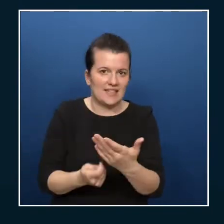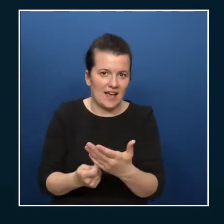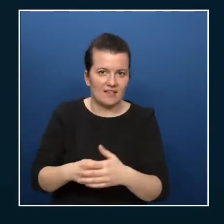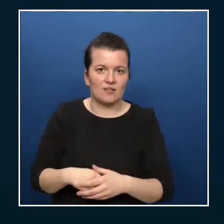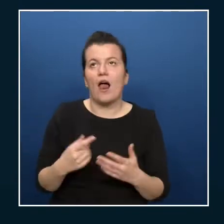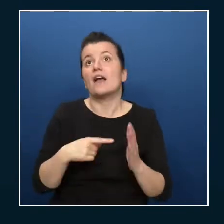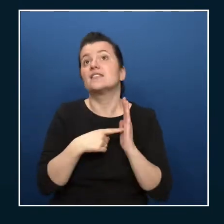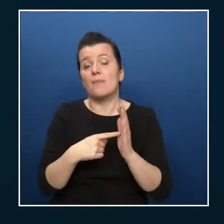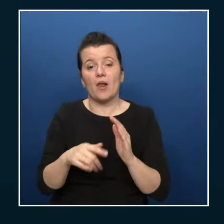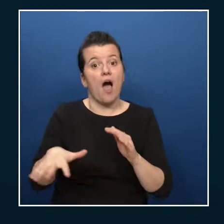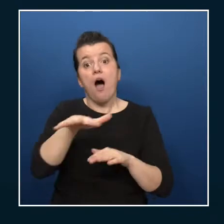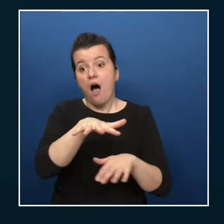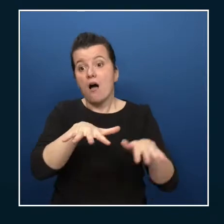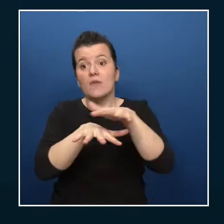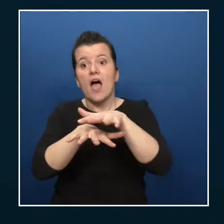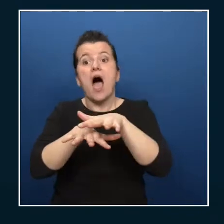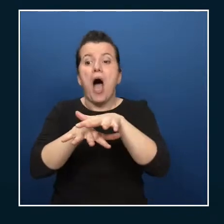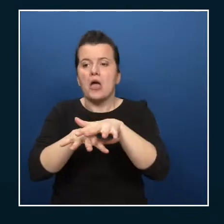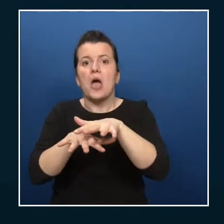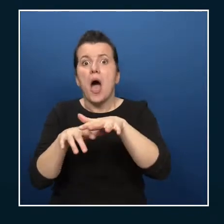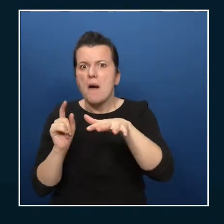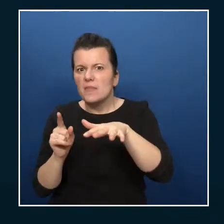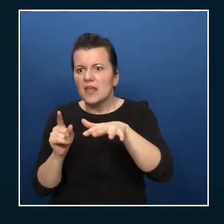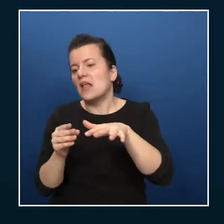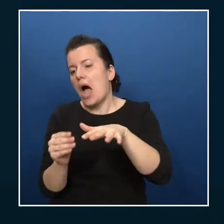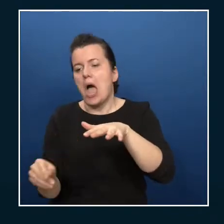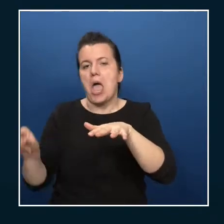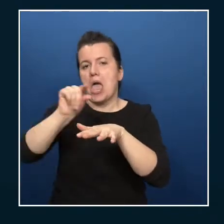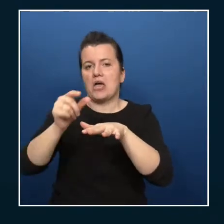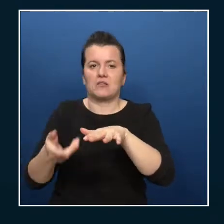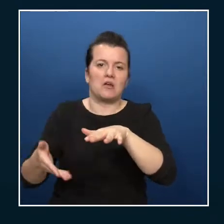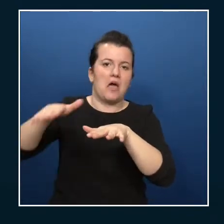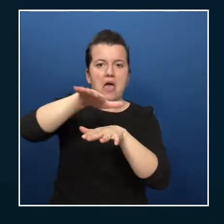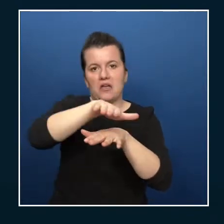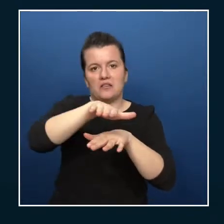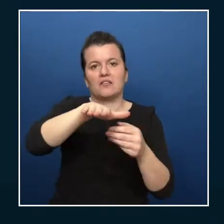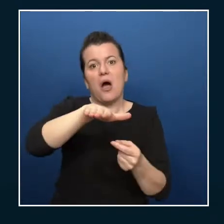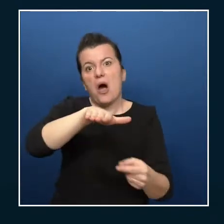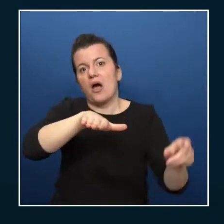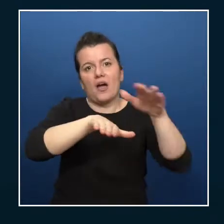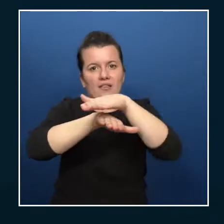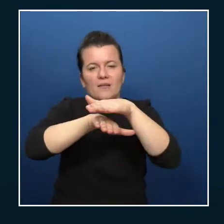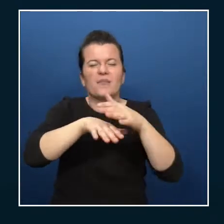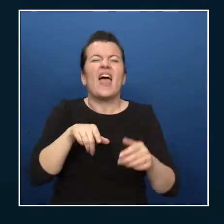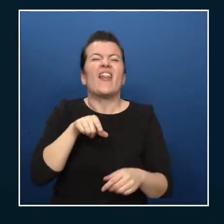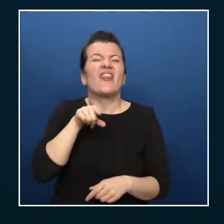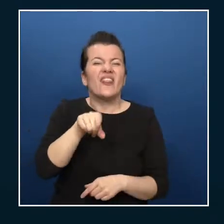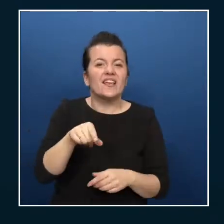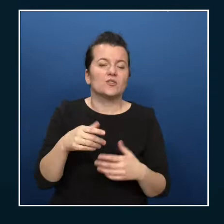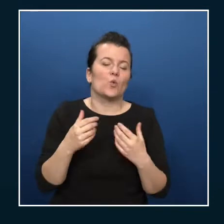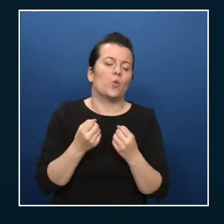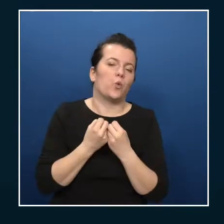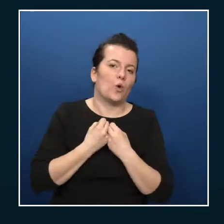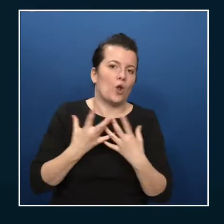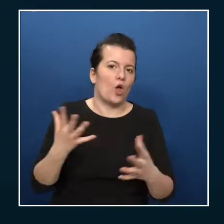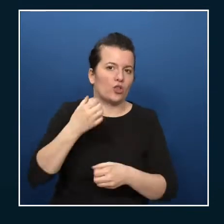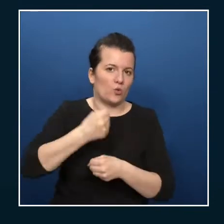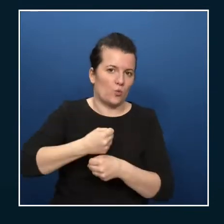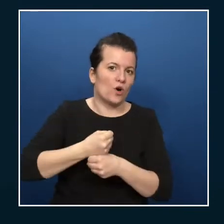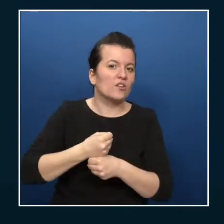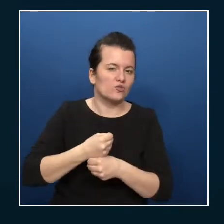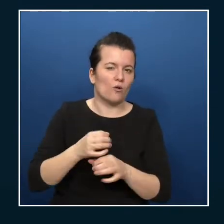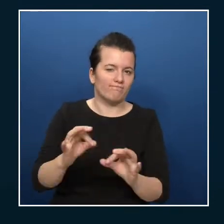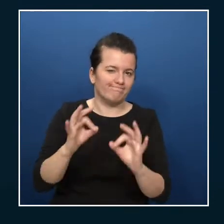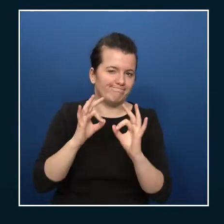it, right? So it's a lot of work to get it right, so to